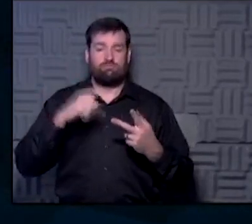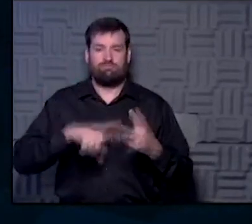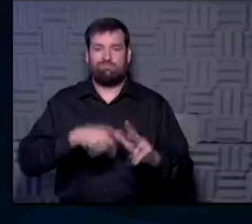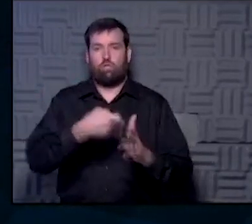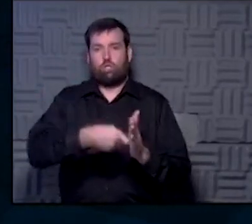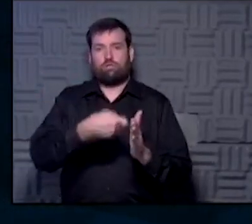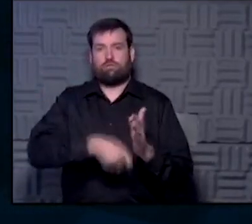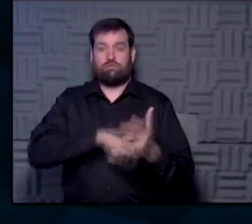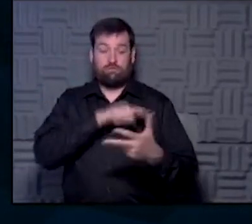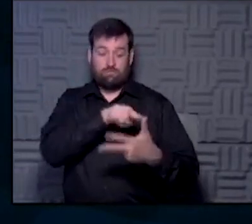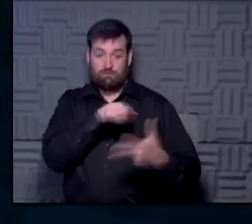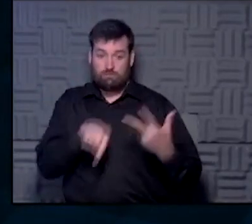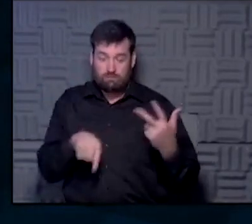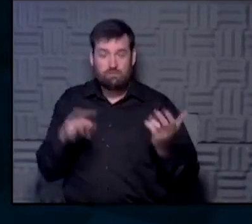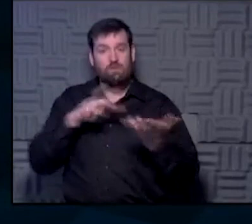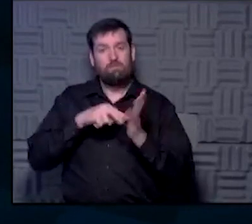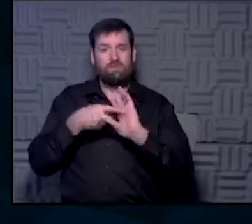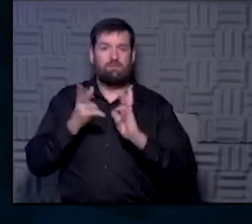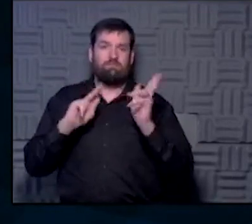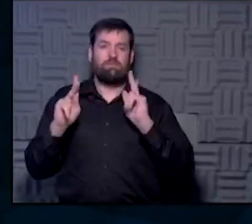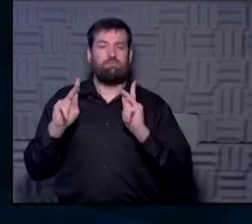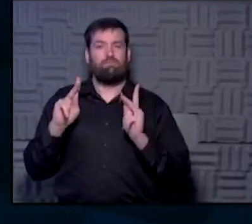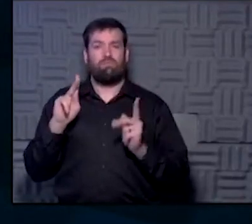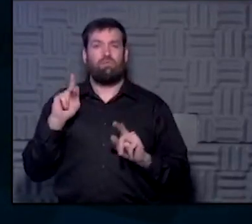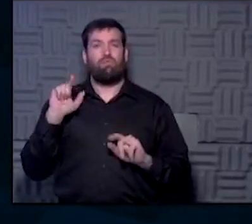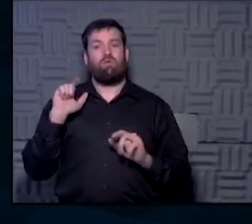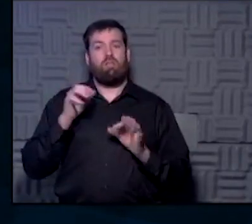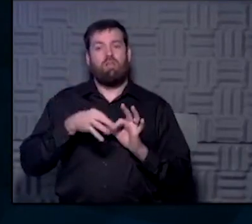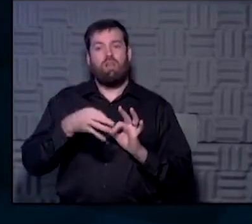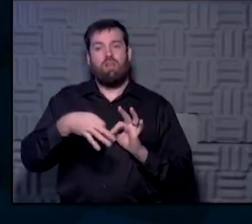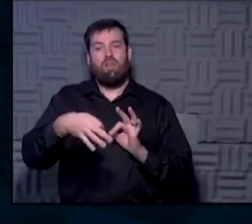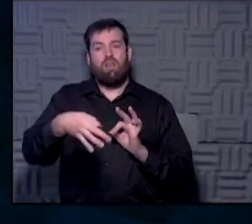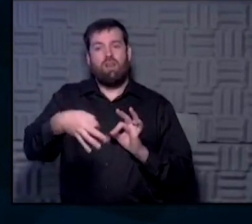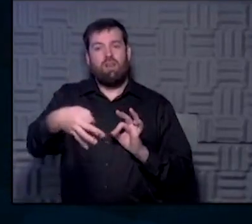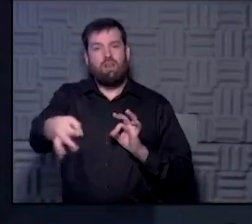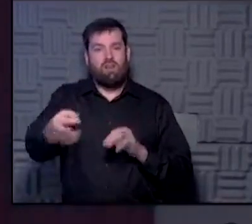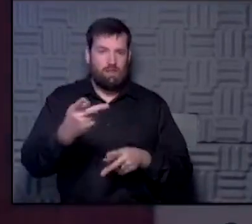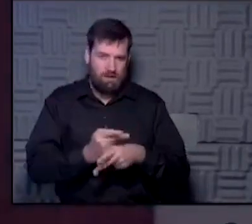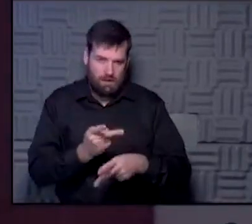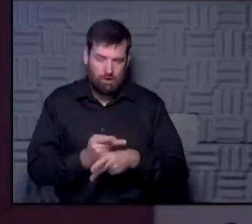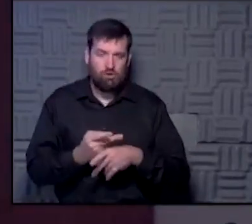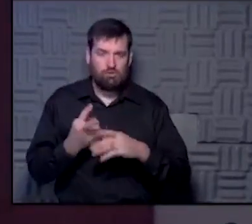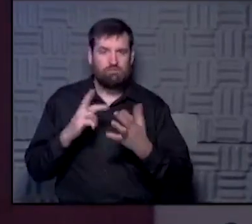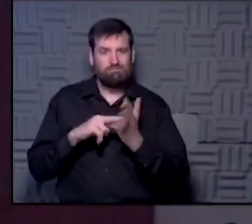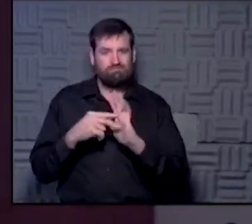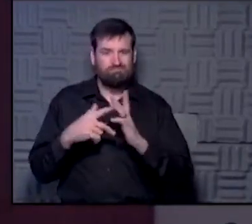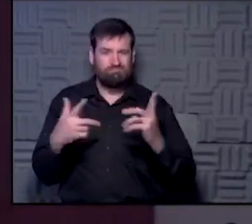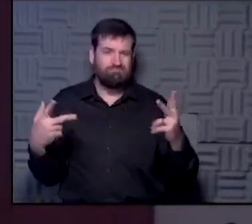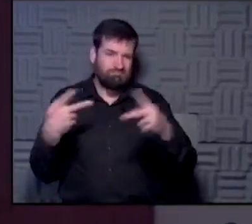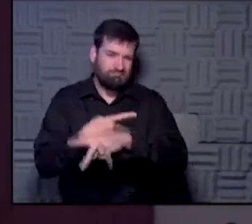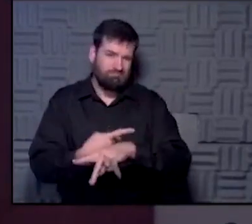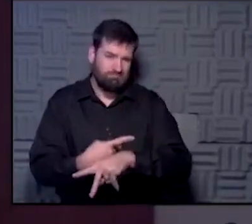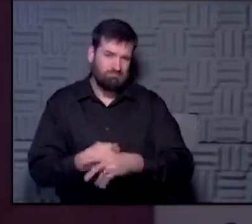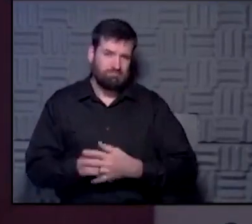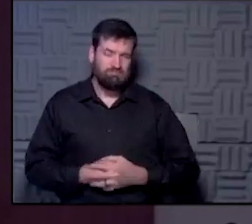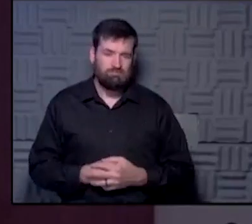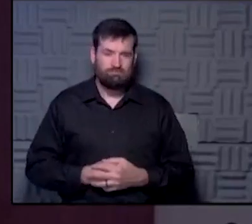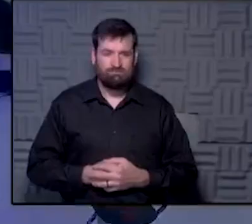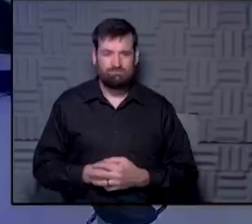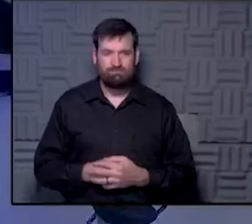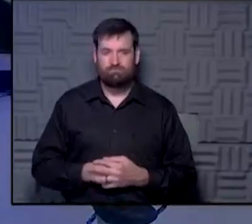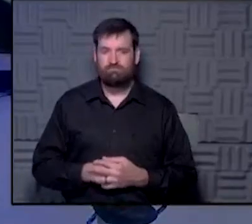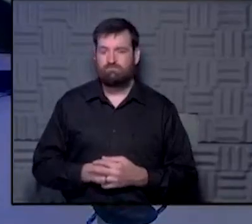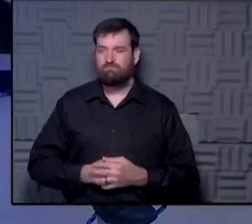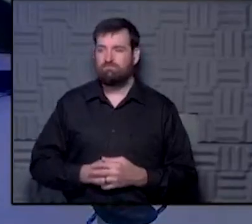And so when you factor those in, that means that people end up getting care later than they otherwise should have, and that certainly plays into that mortality rate as well.